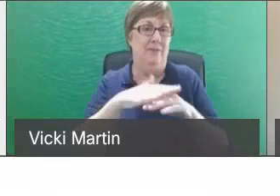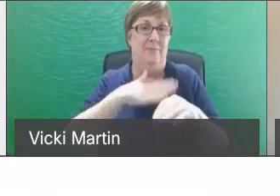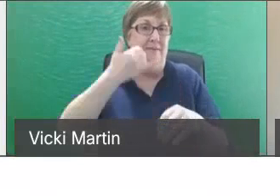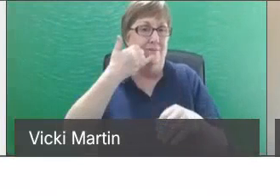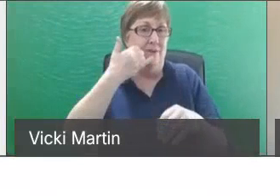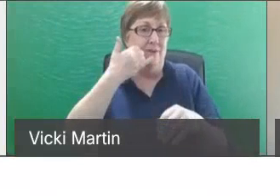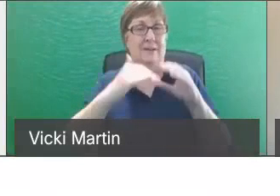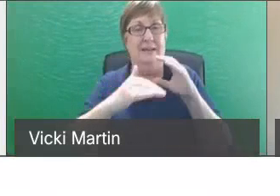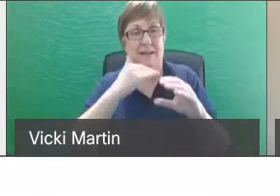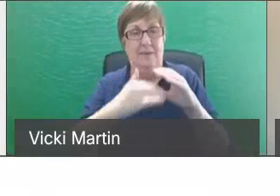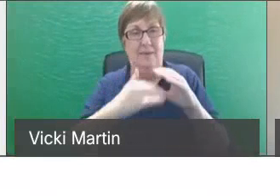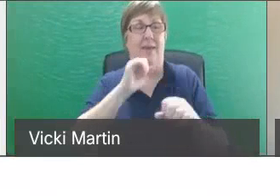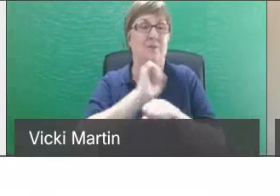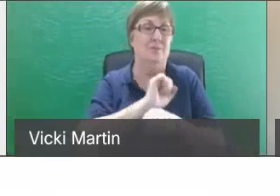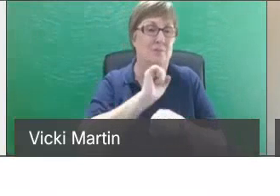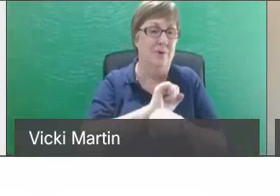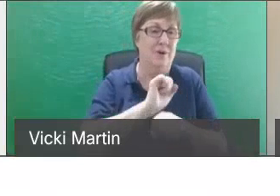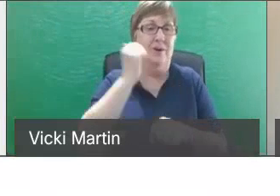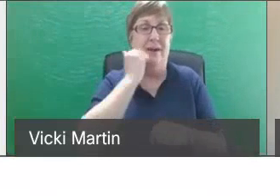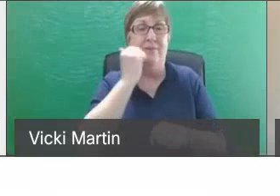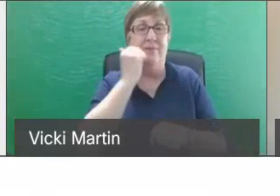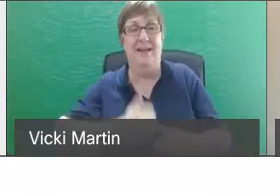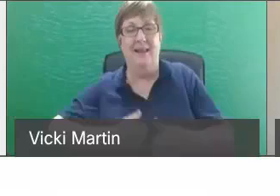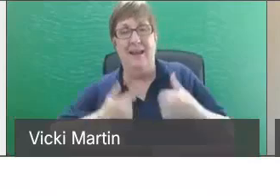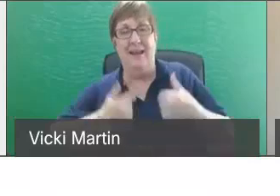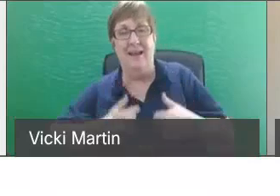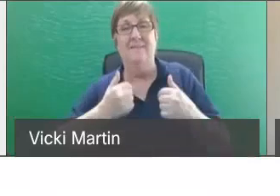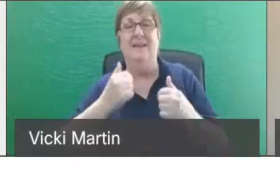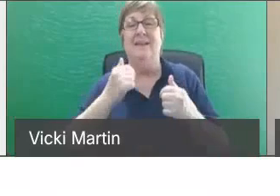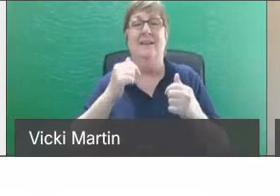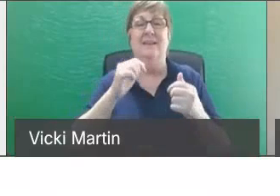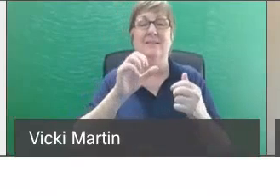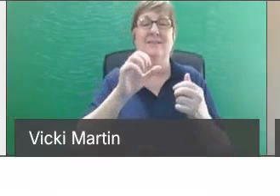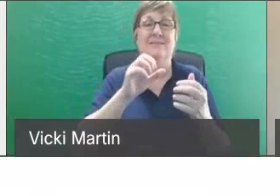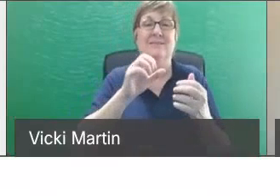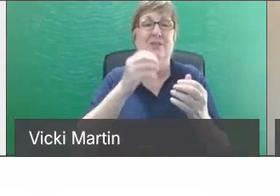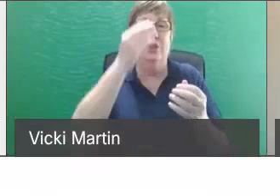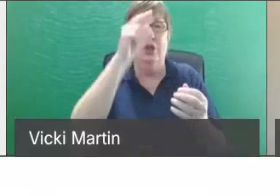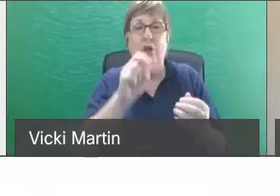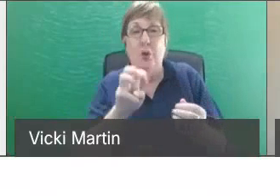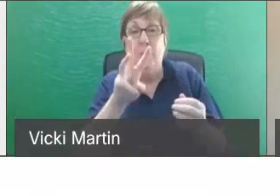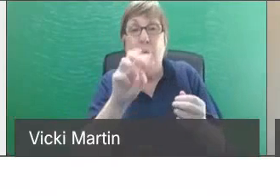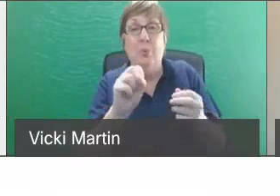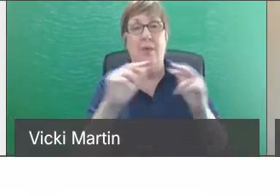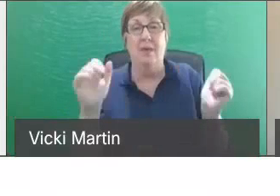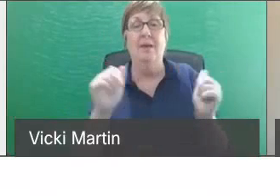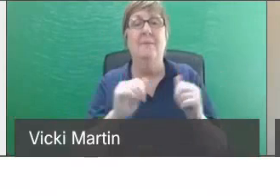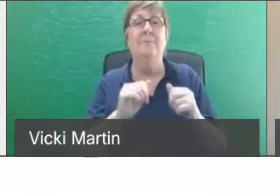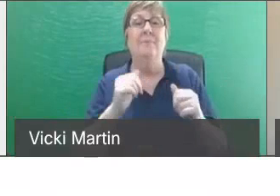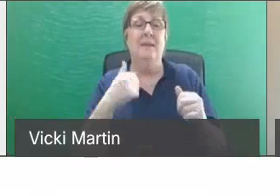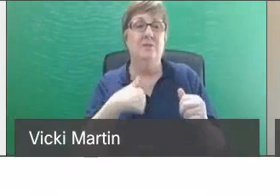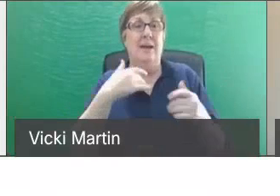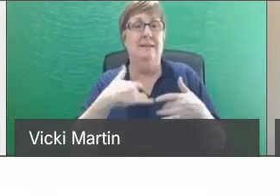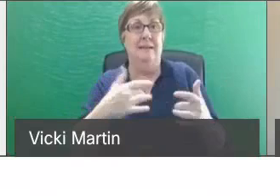life, news, is social media, and all of those things. And sometimes we're so invested in it to we're always in it to where it takes